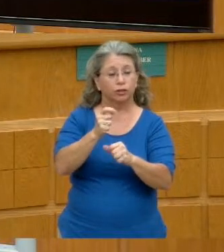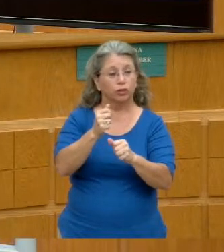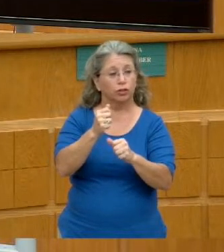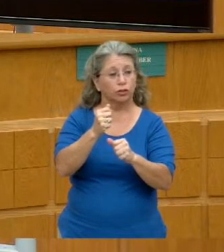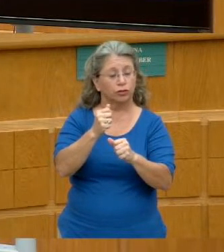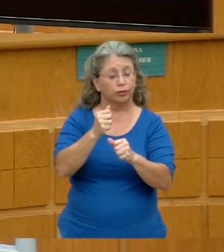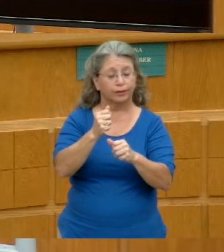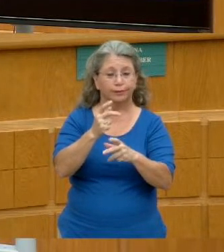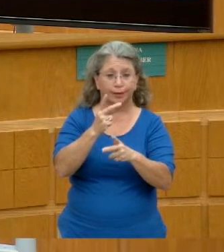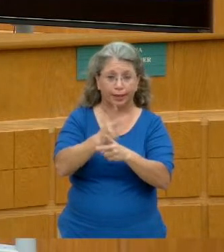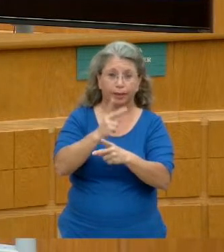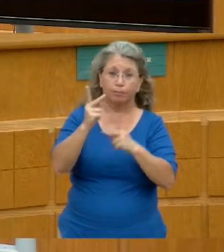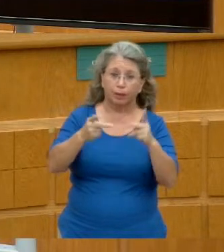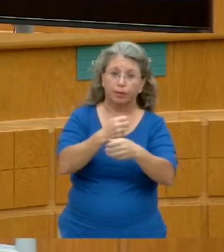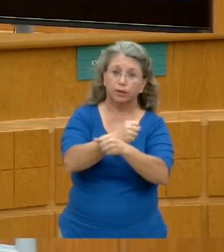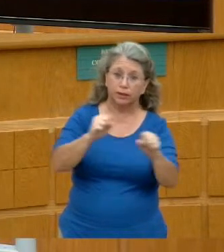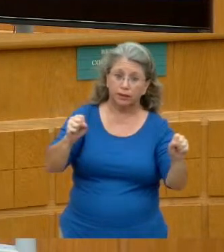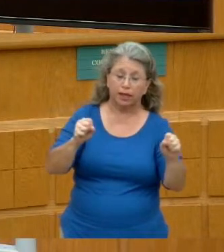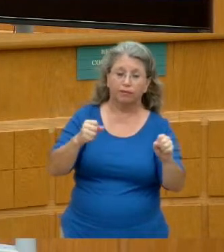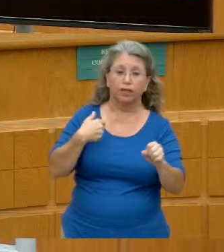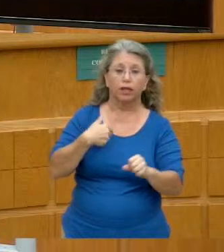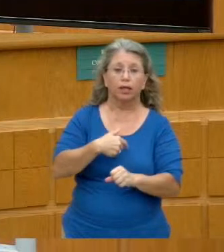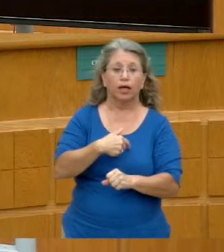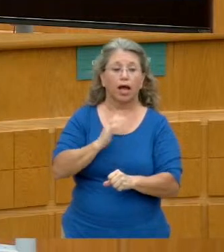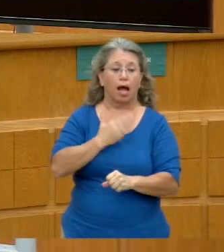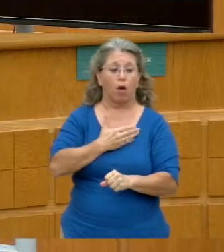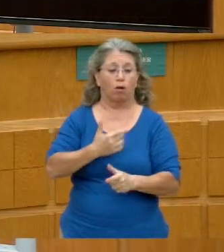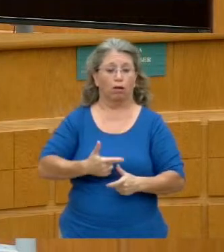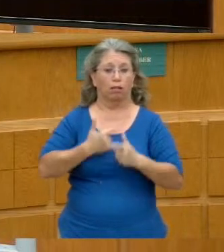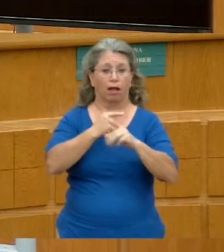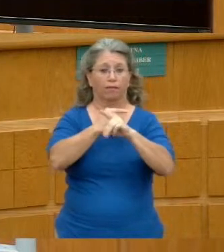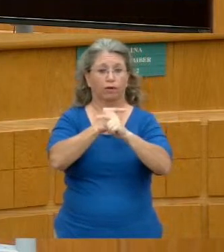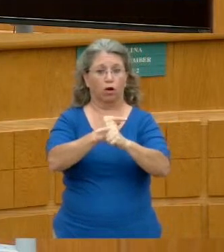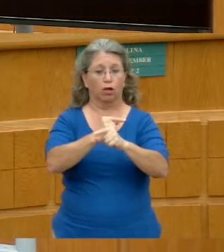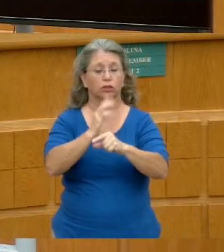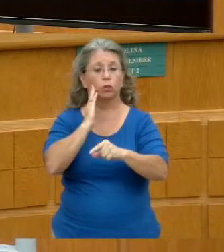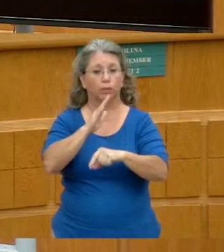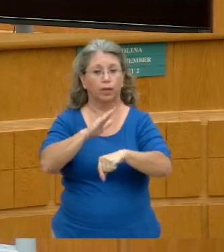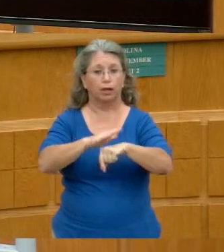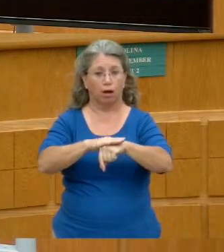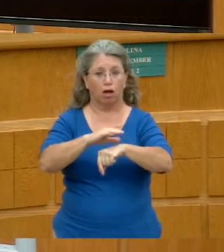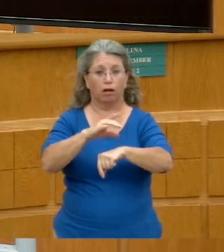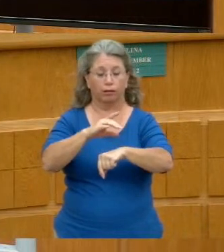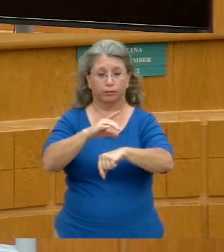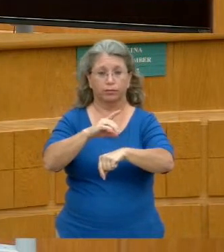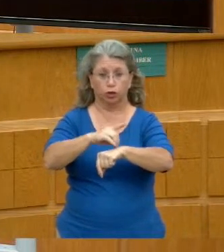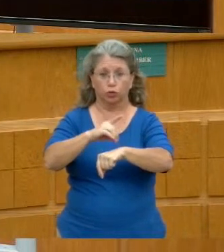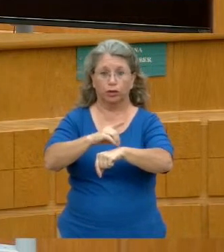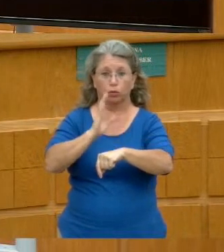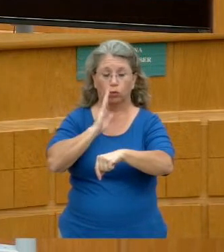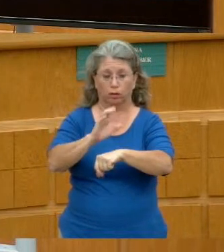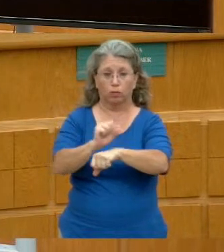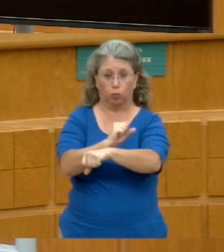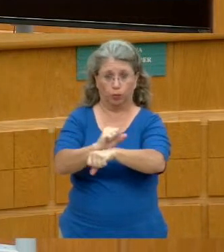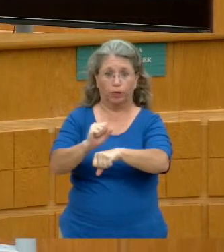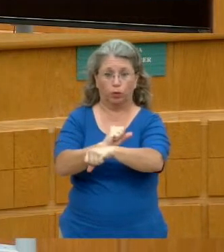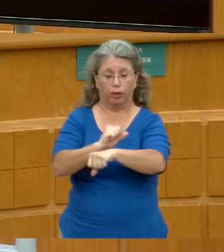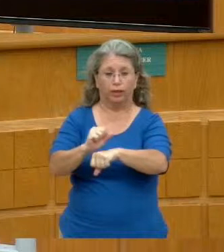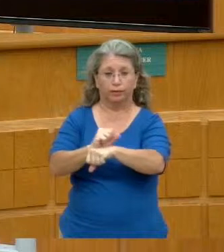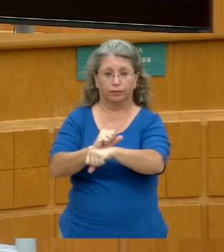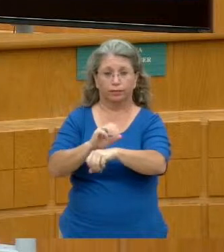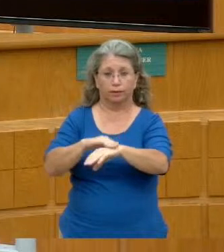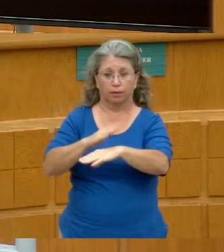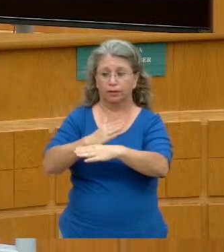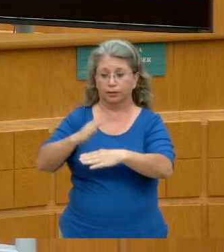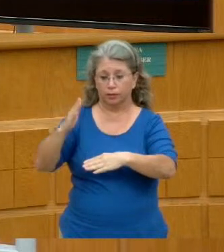people safe. But we will have our lifeguards on duty as normal for all our beaches over that 4-day